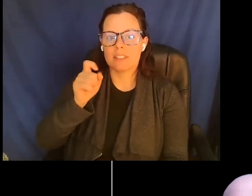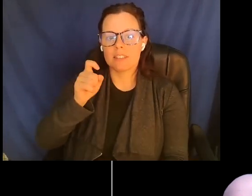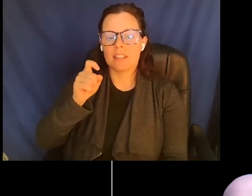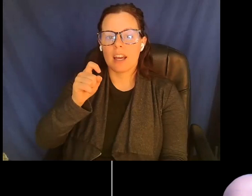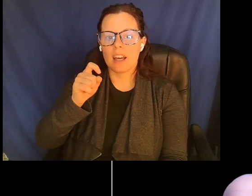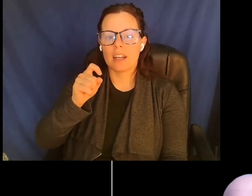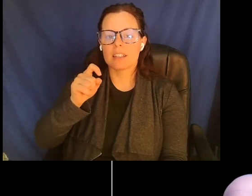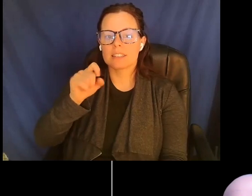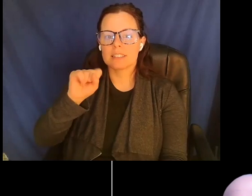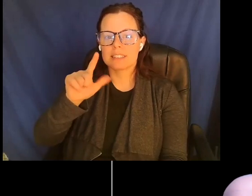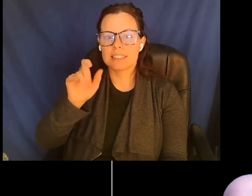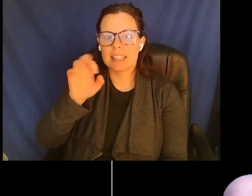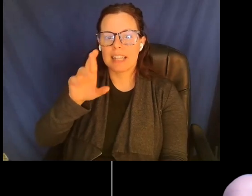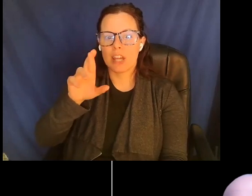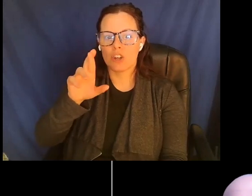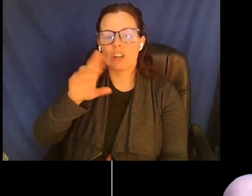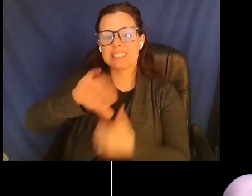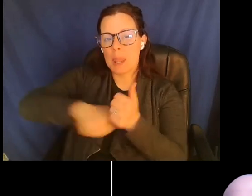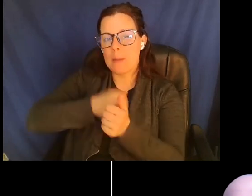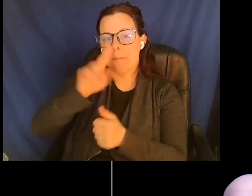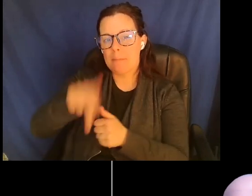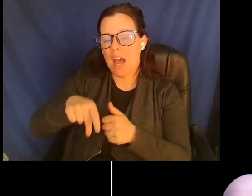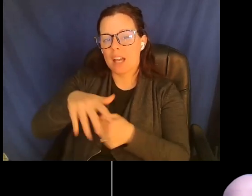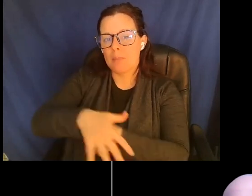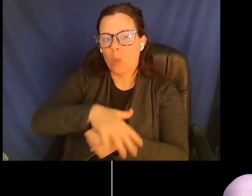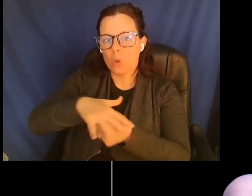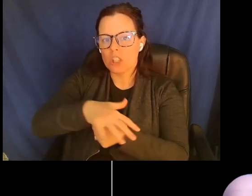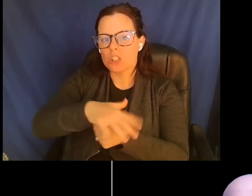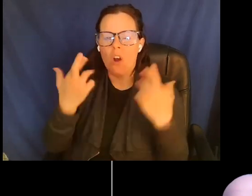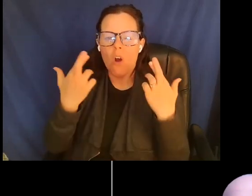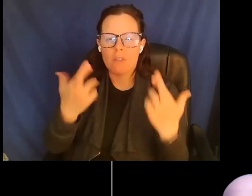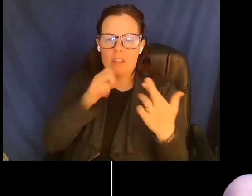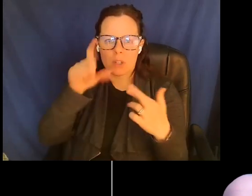backup location, we are hoping not to have to postpone or cancel anymore.